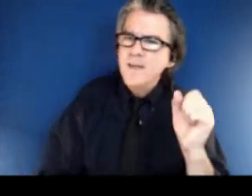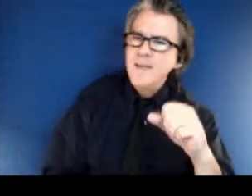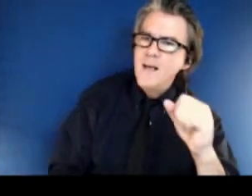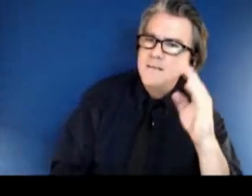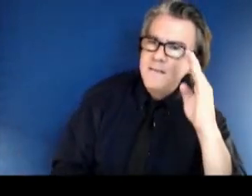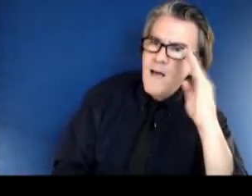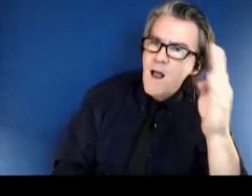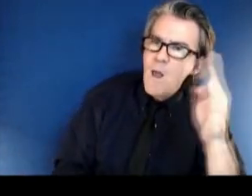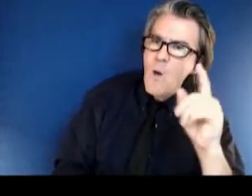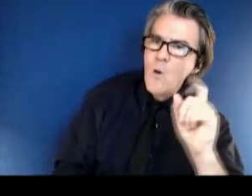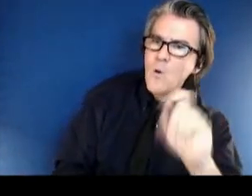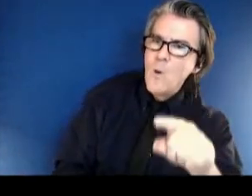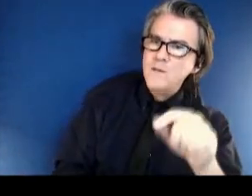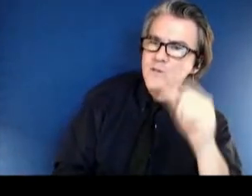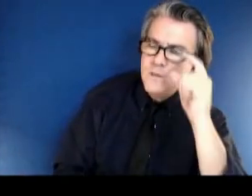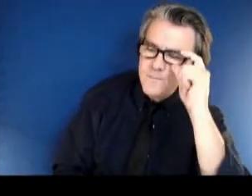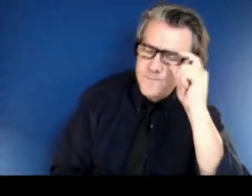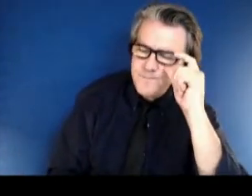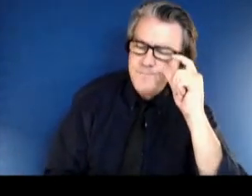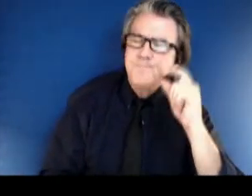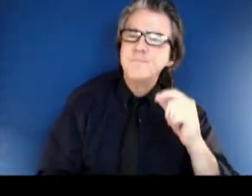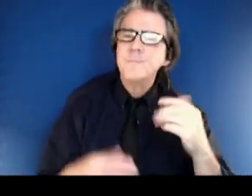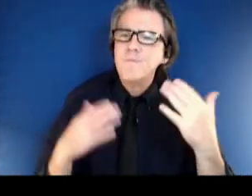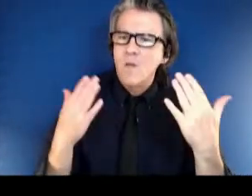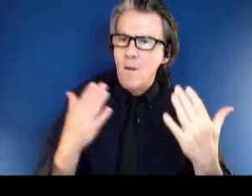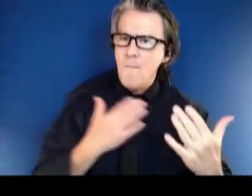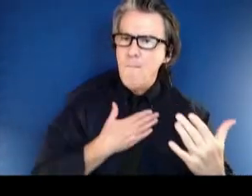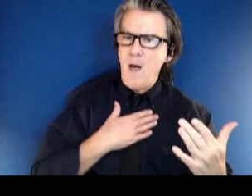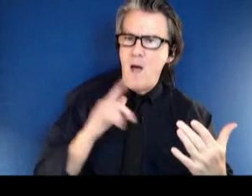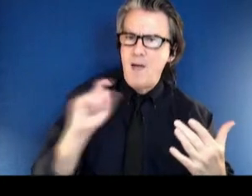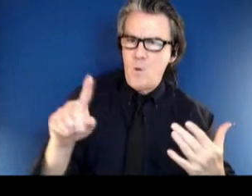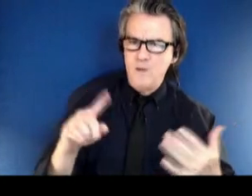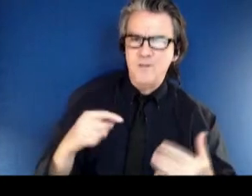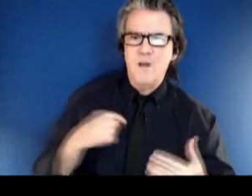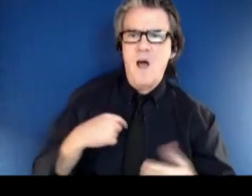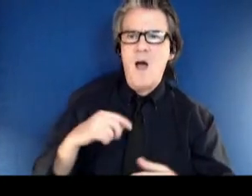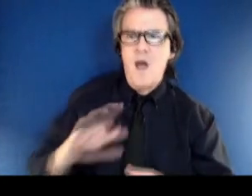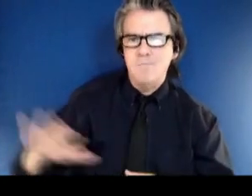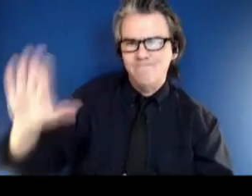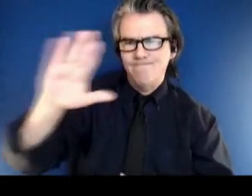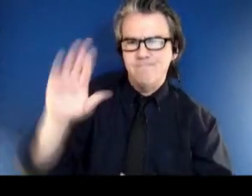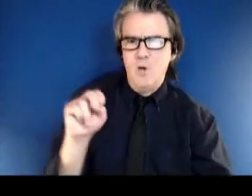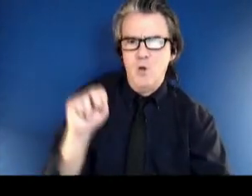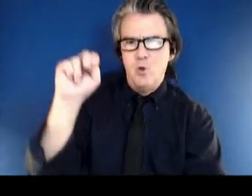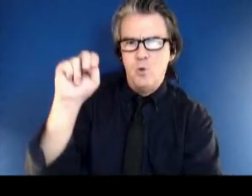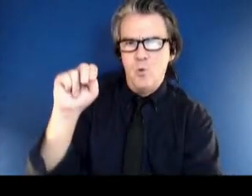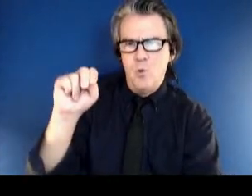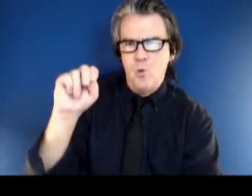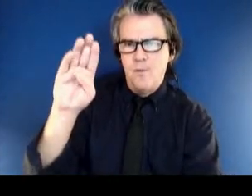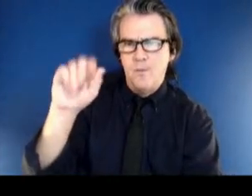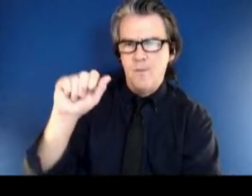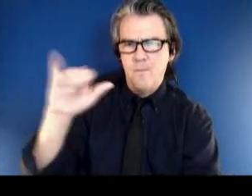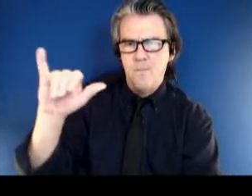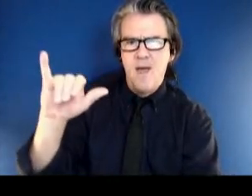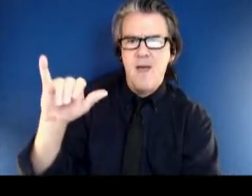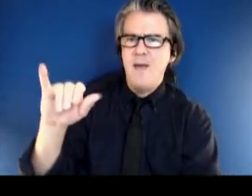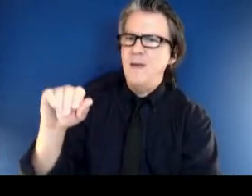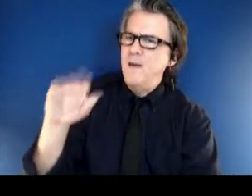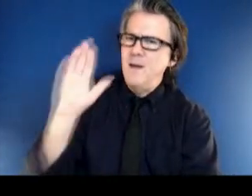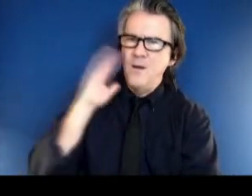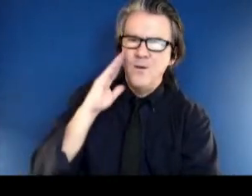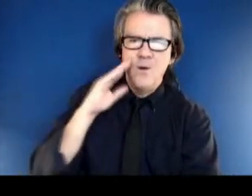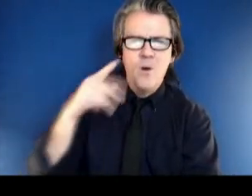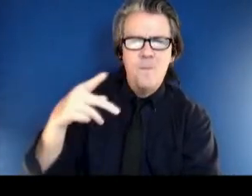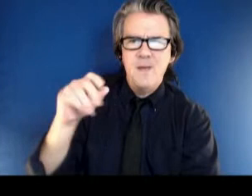I am. Hello. Hi. I'm curious. Hi. I'm in the North Bay a lot, which of course is disproportionately affected